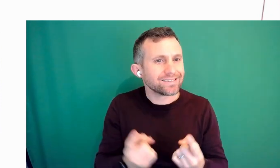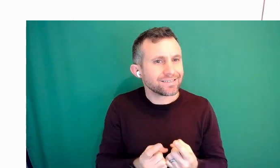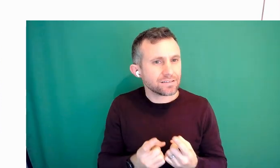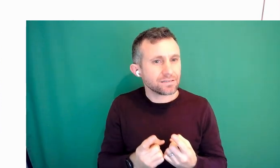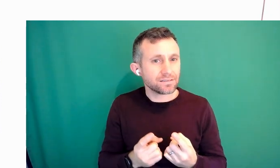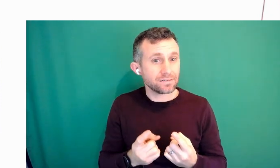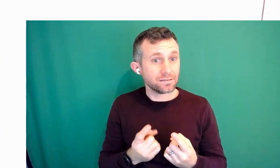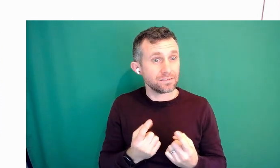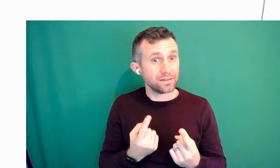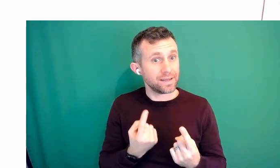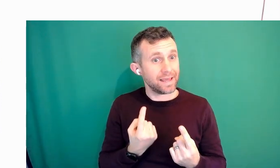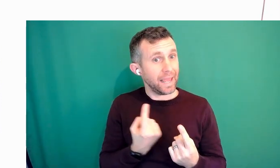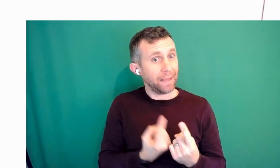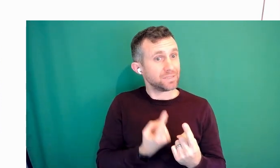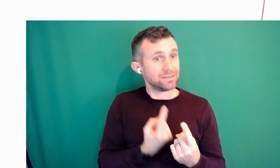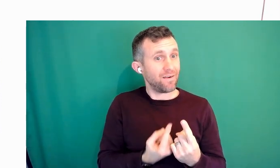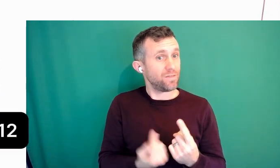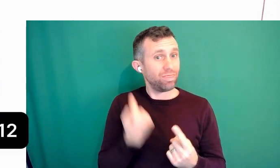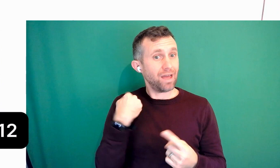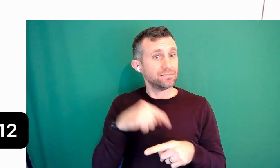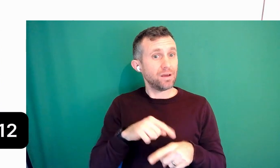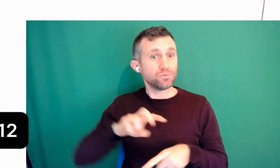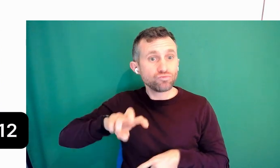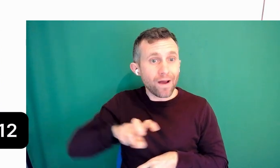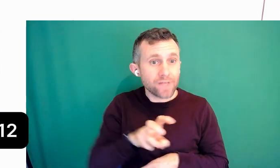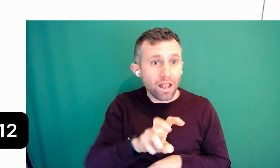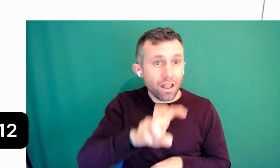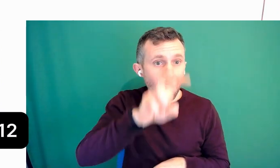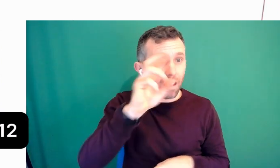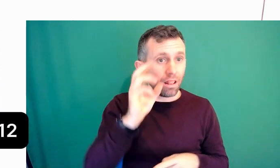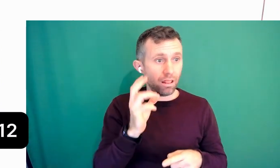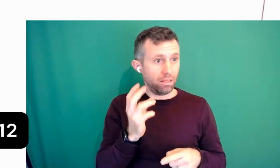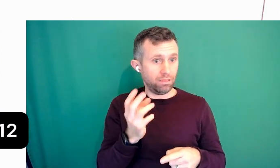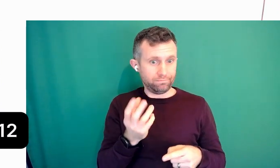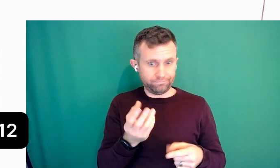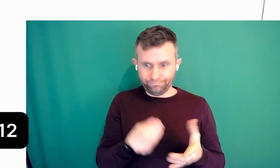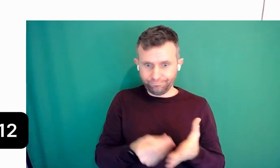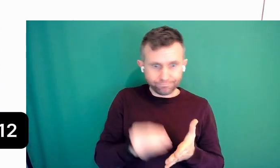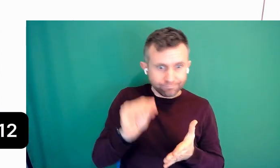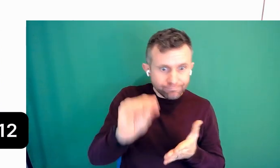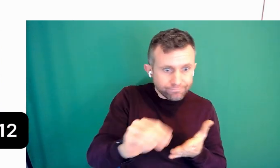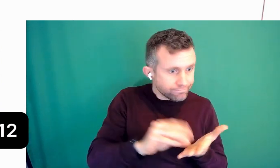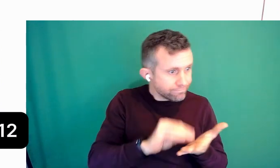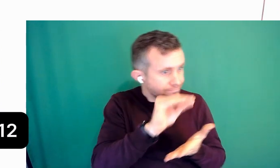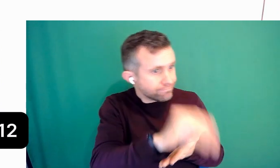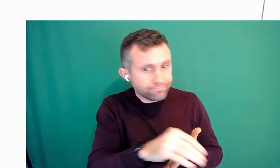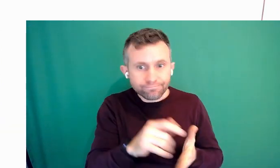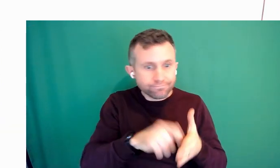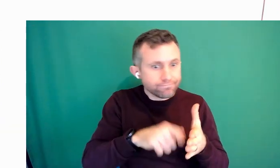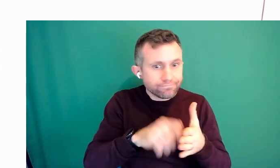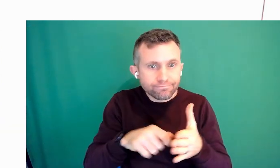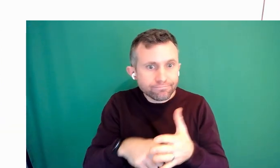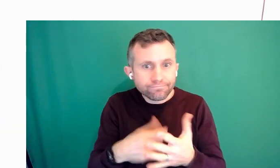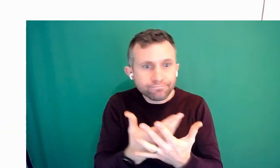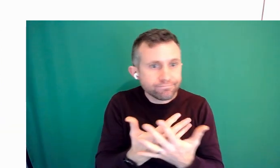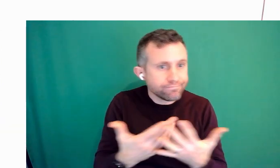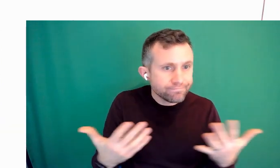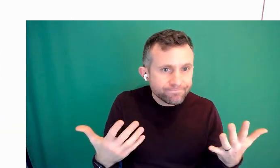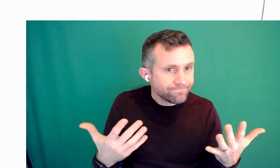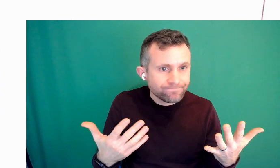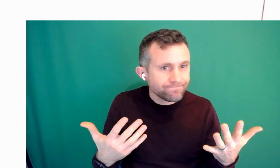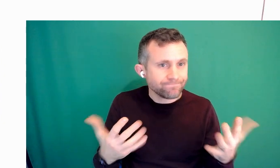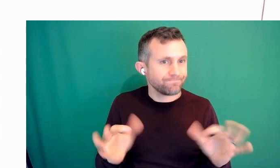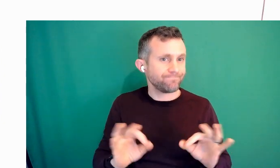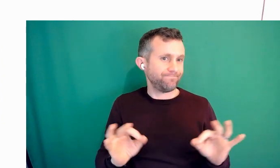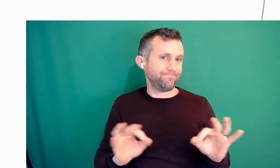his design. On the left is a grey image of the floor plan of number 12. The entrance to